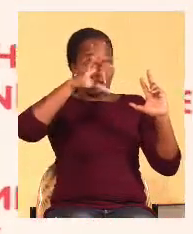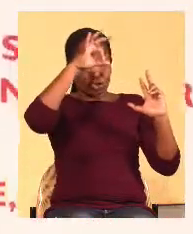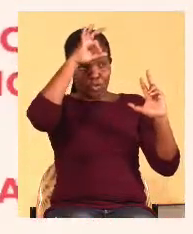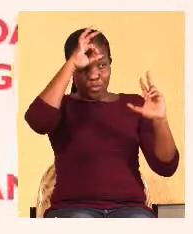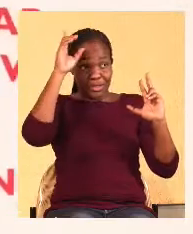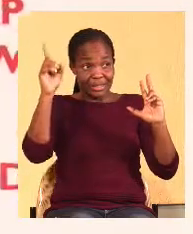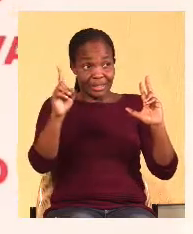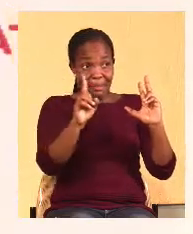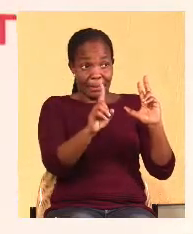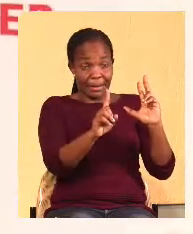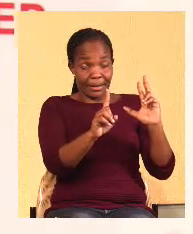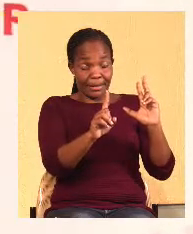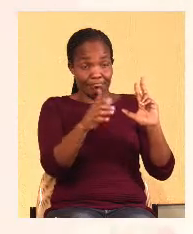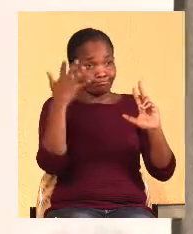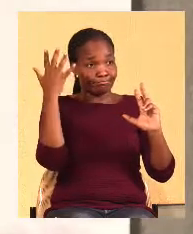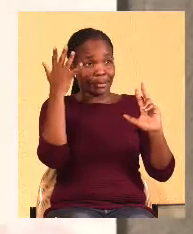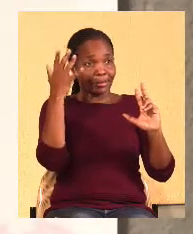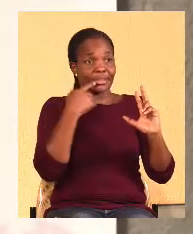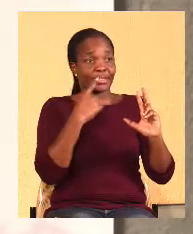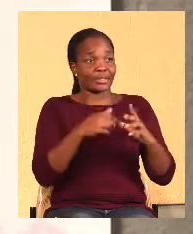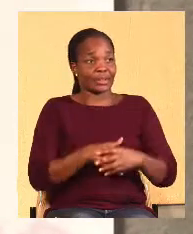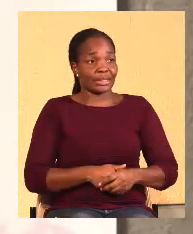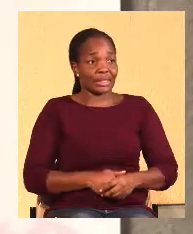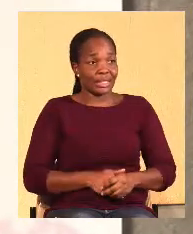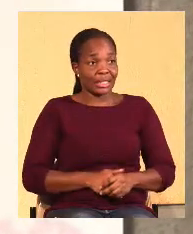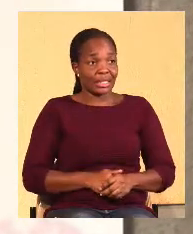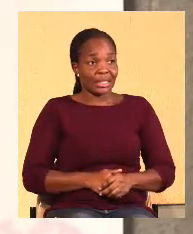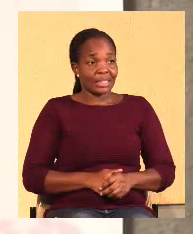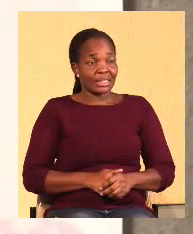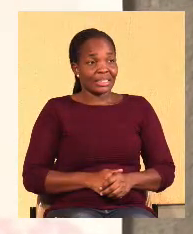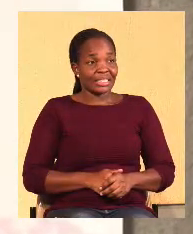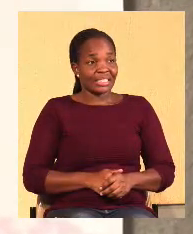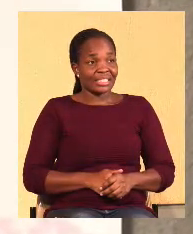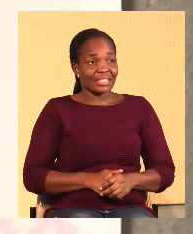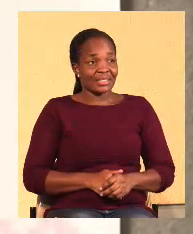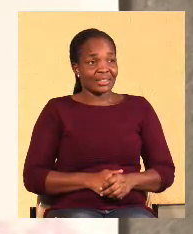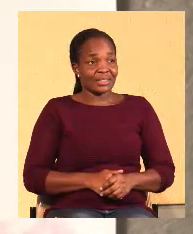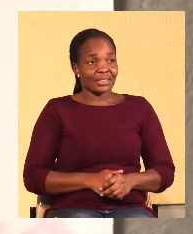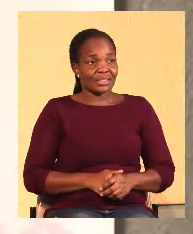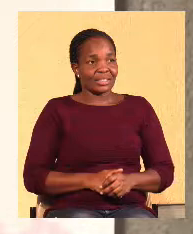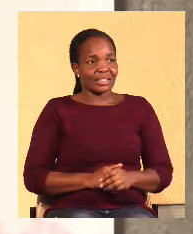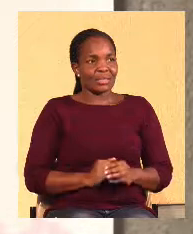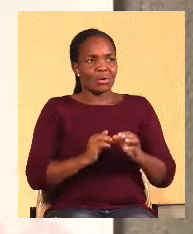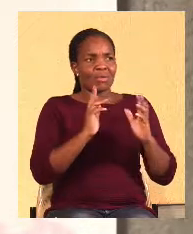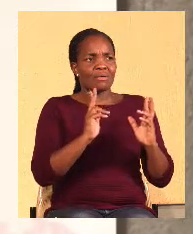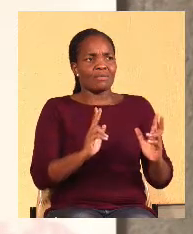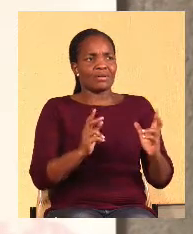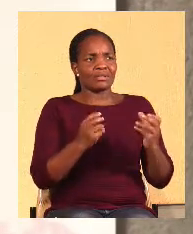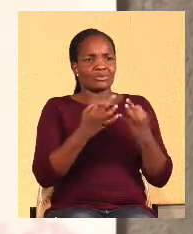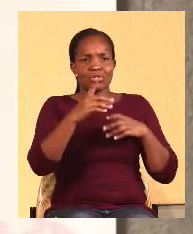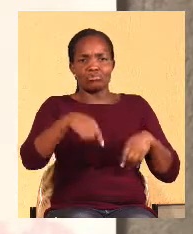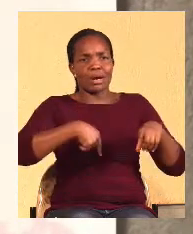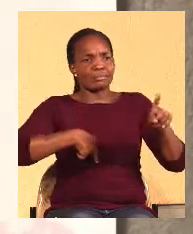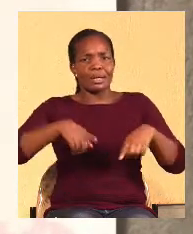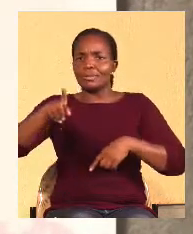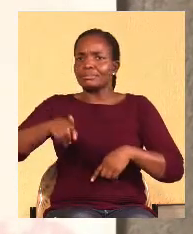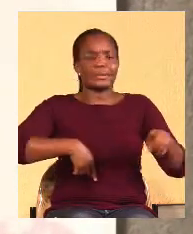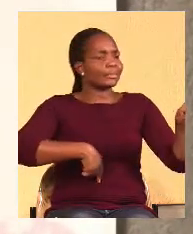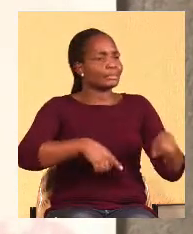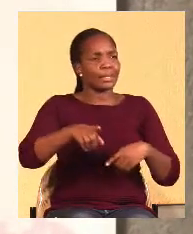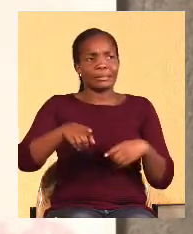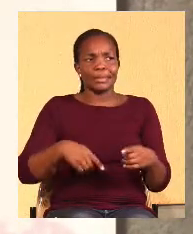actually lamented the fact that, according to him, they can't do anything about people that are freely moving around and whatever, because